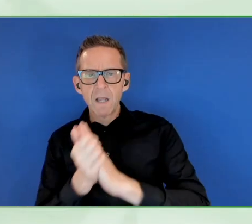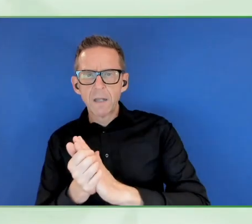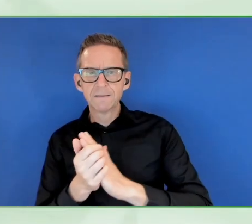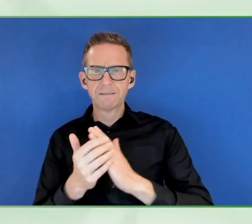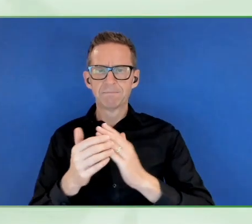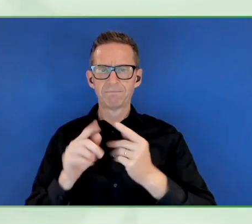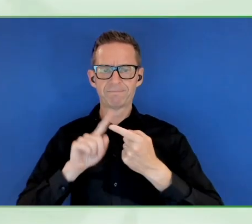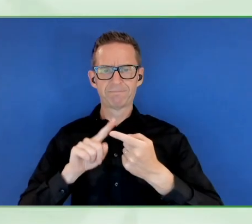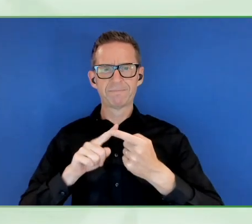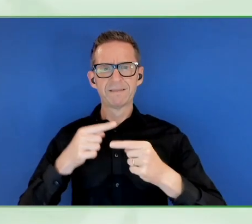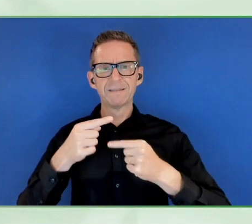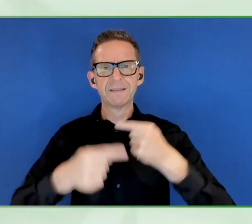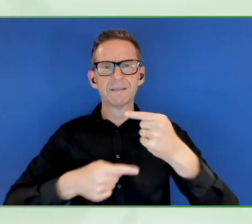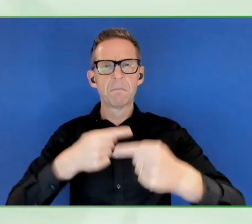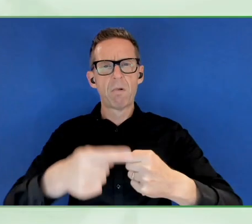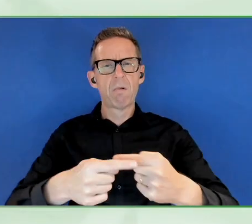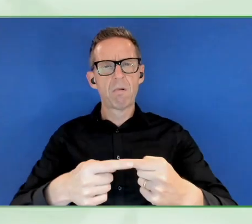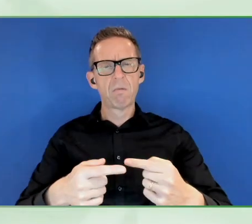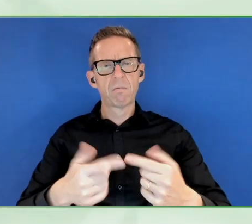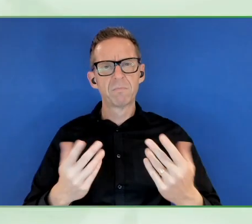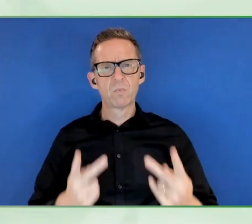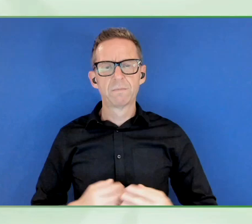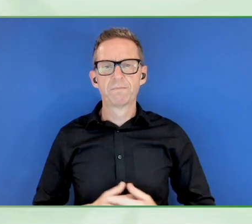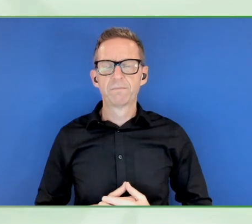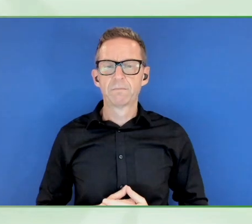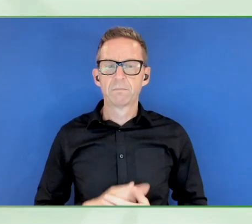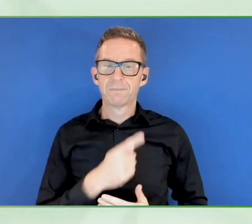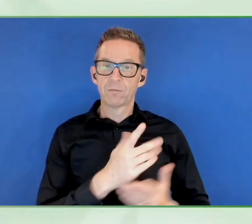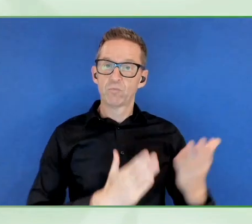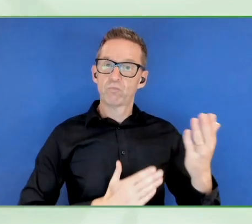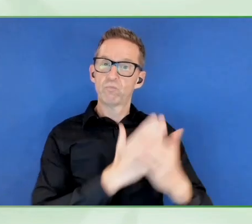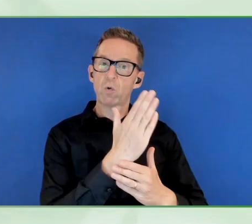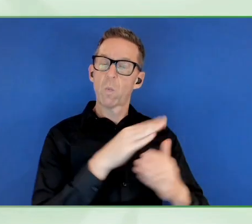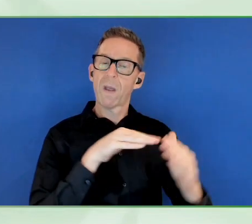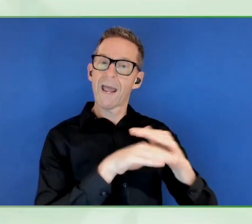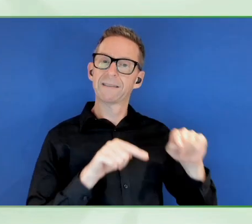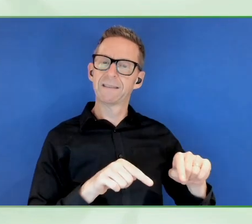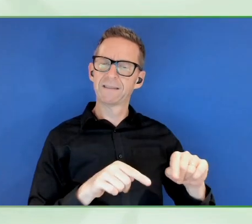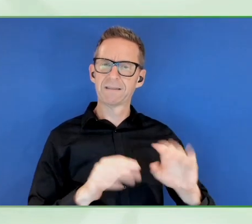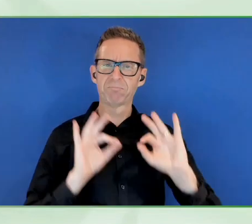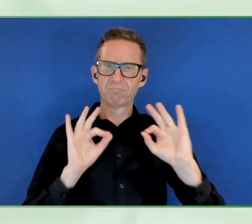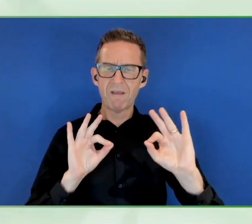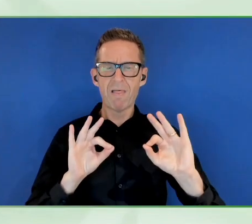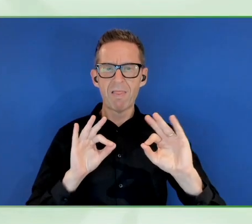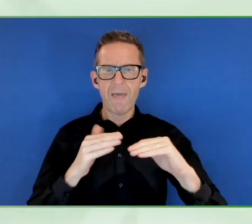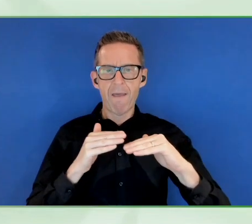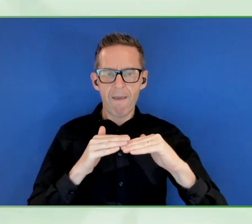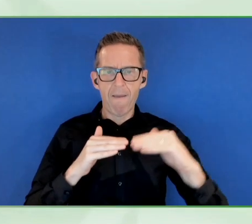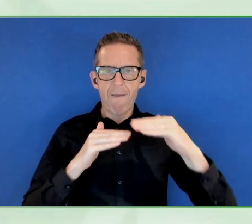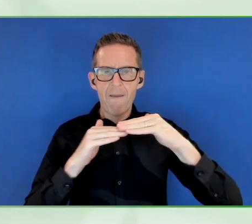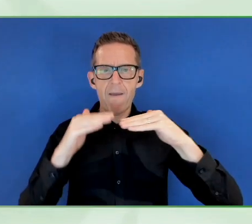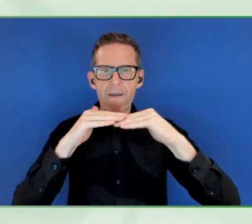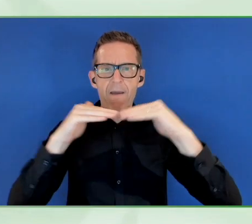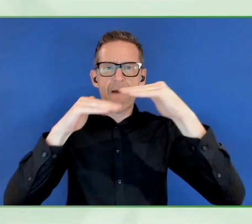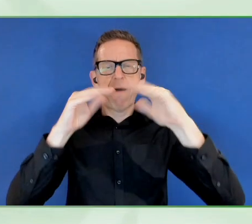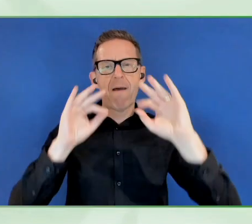can ensure the right to access, I think we're starting on a good place. So with due respect to the time, Masahito,